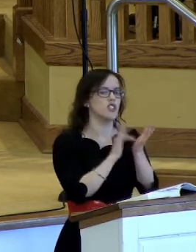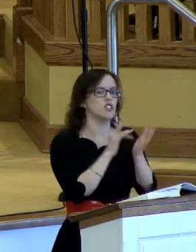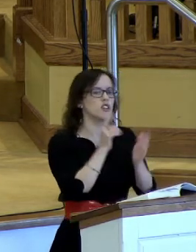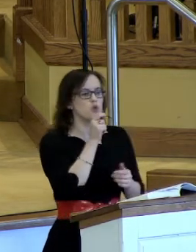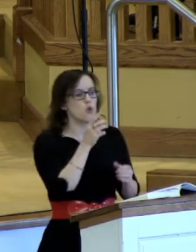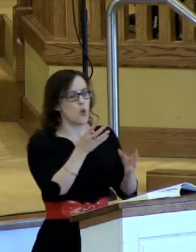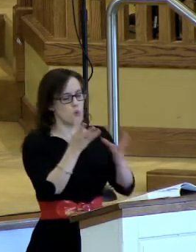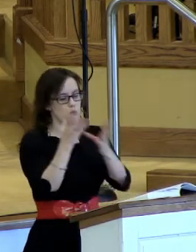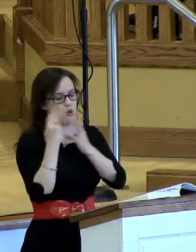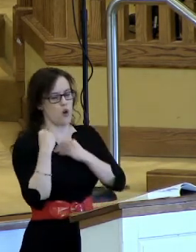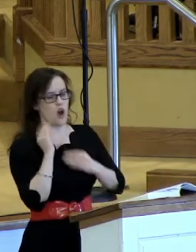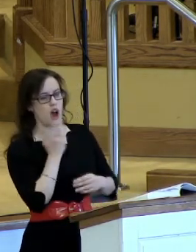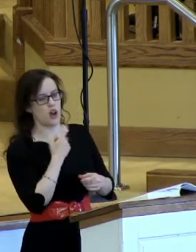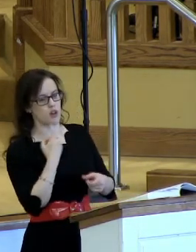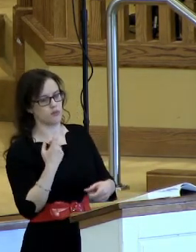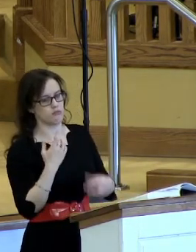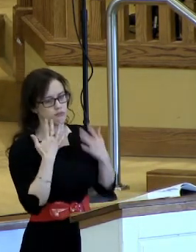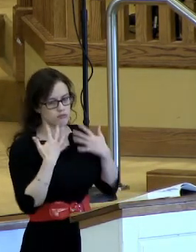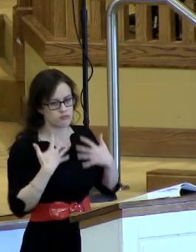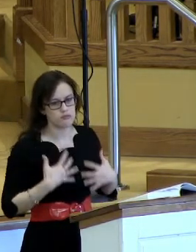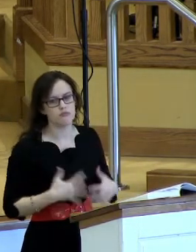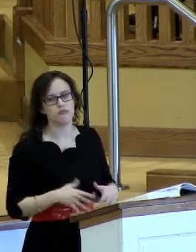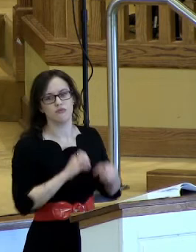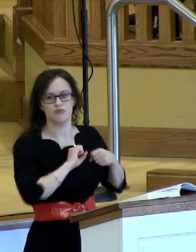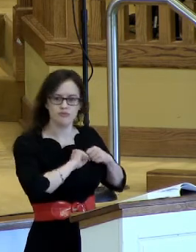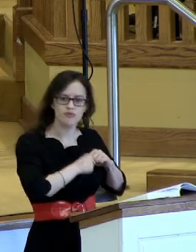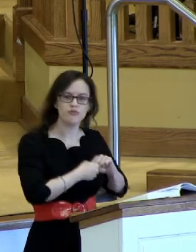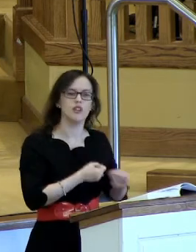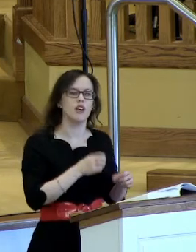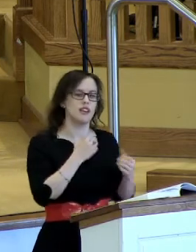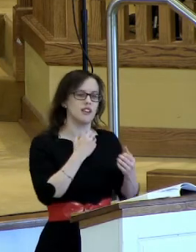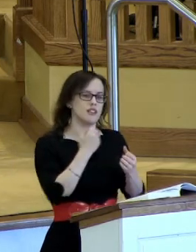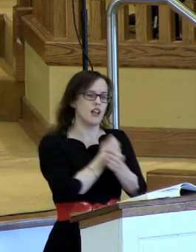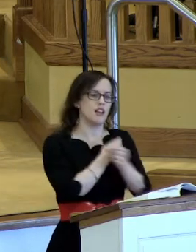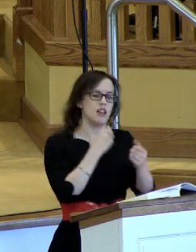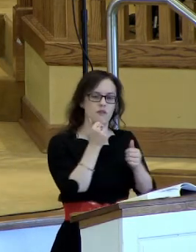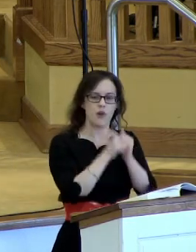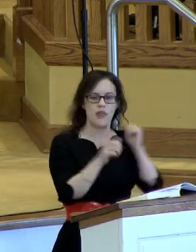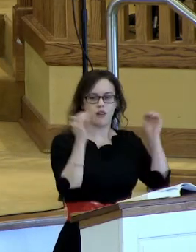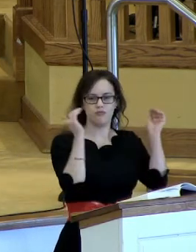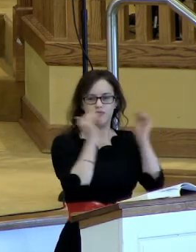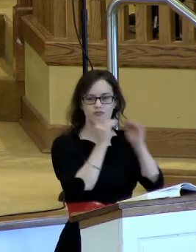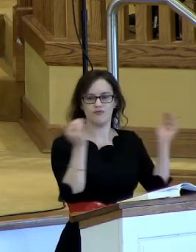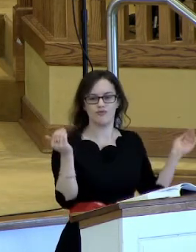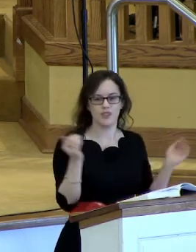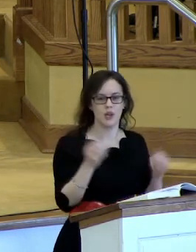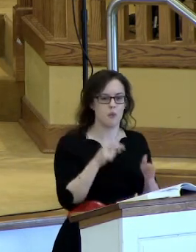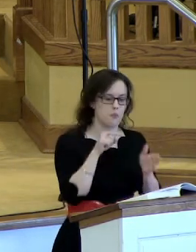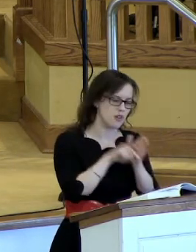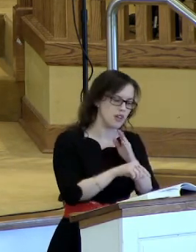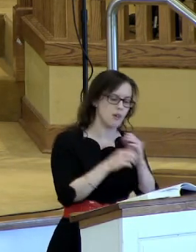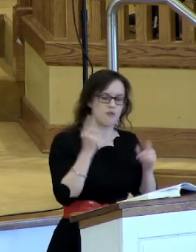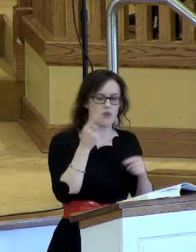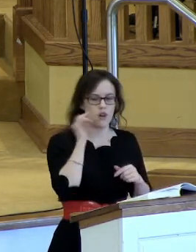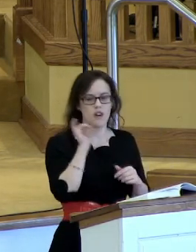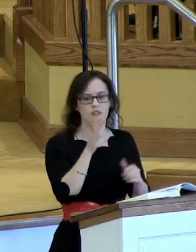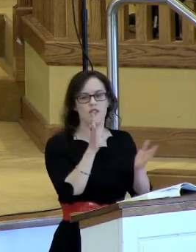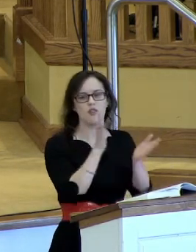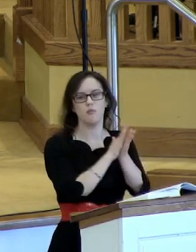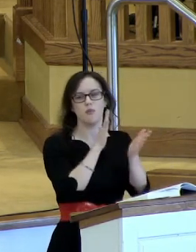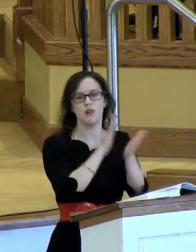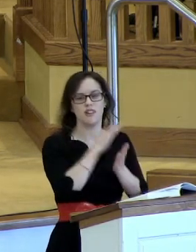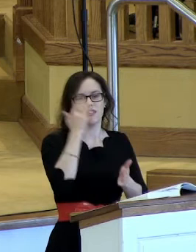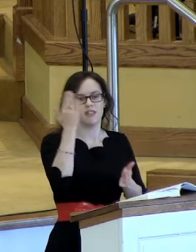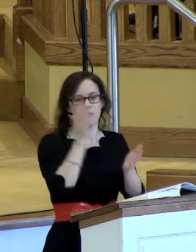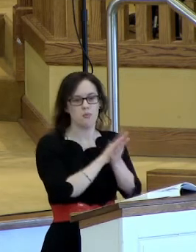sorrows. Love unbounded, wonderful, deep and strong. Praise him, praise him,